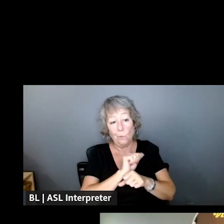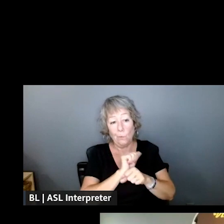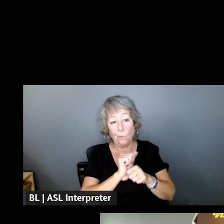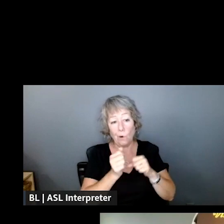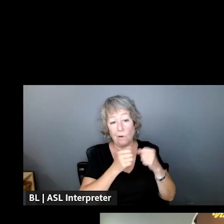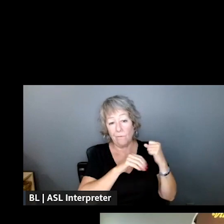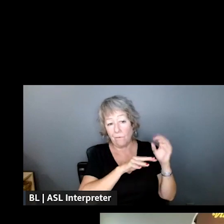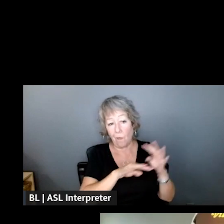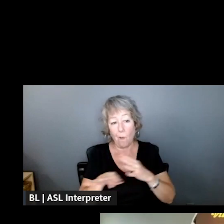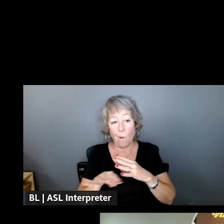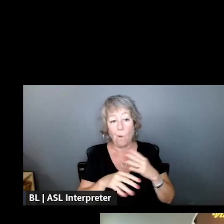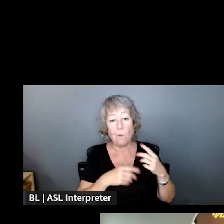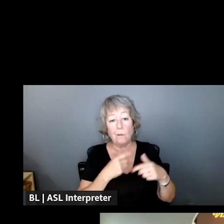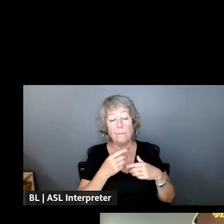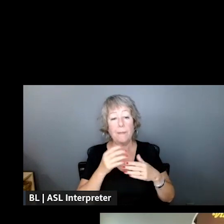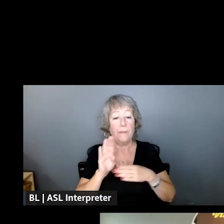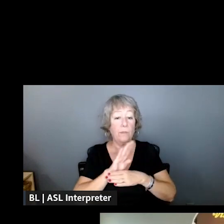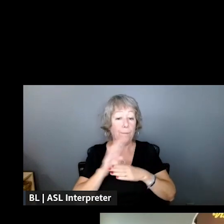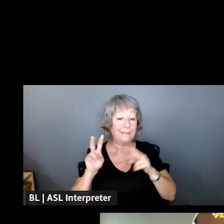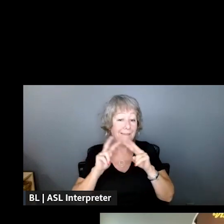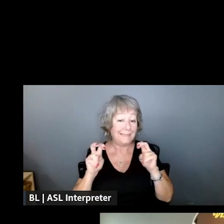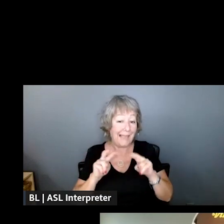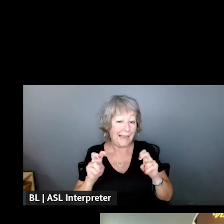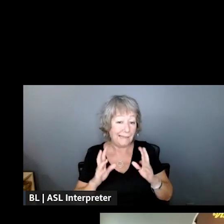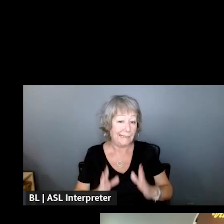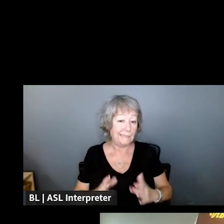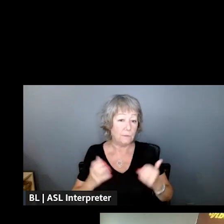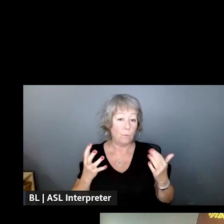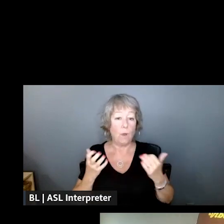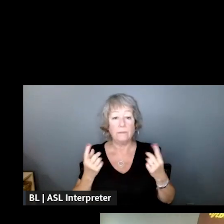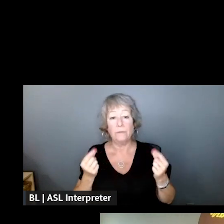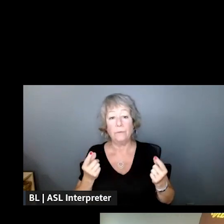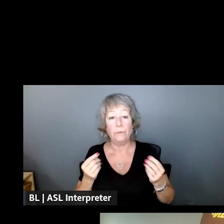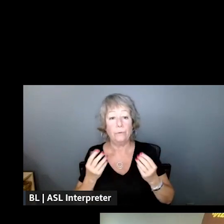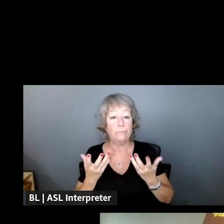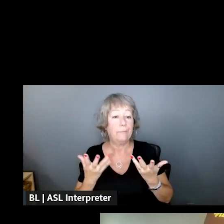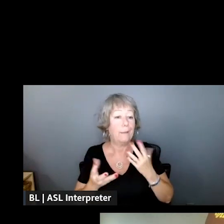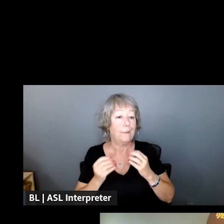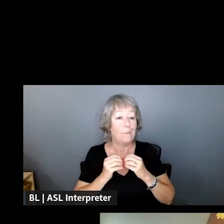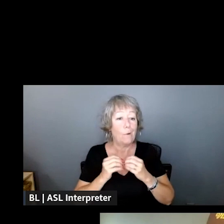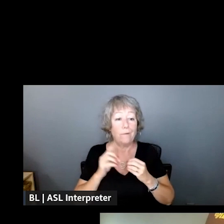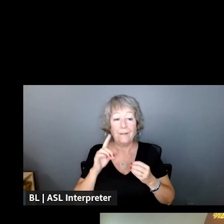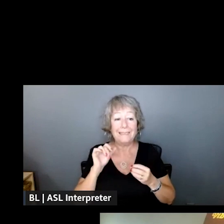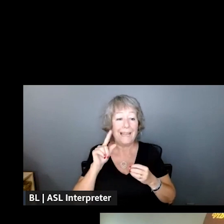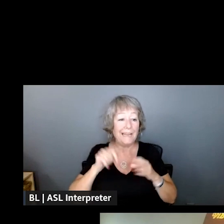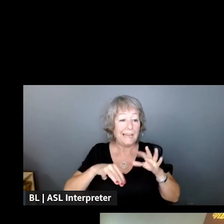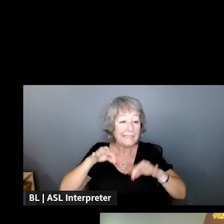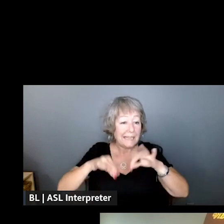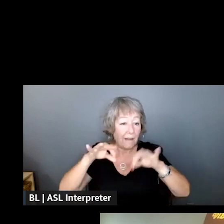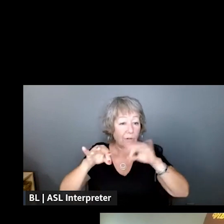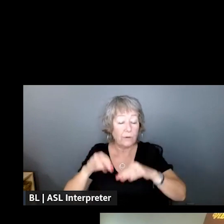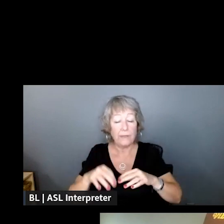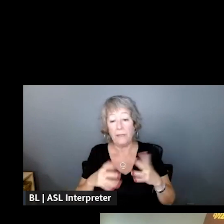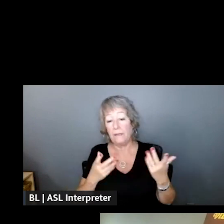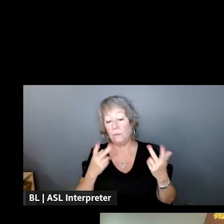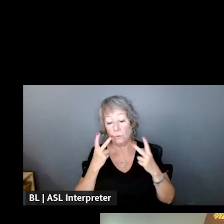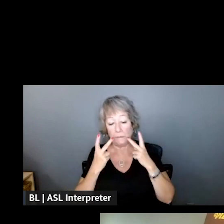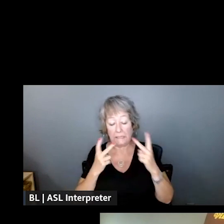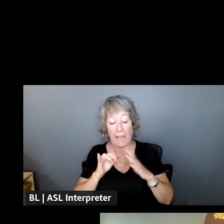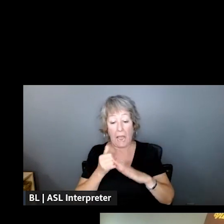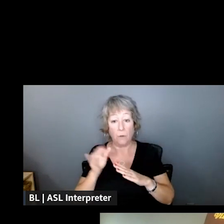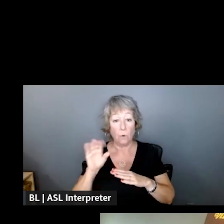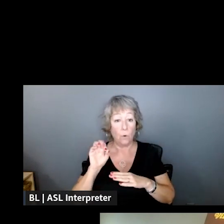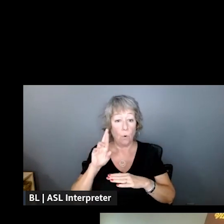say, with their business analyst who wants to do sort of a data discovery to figure out how your